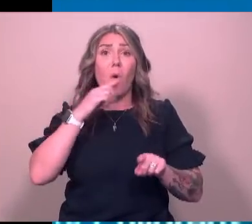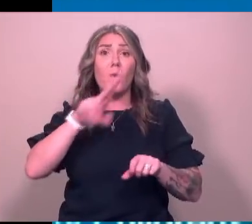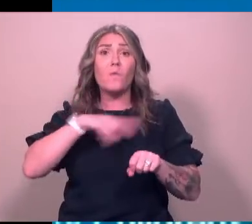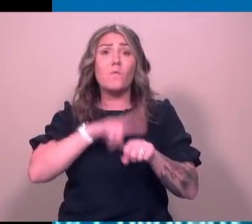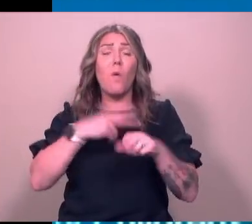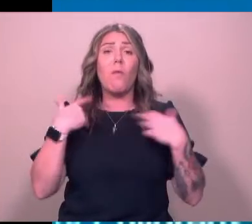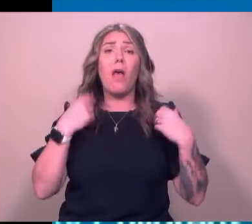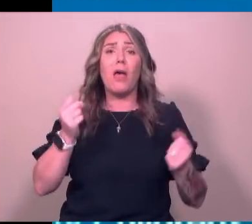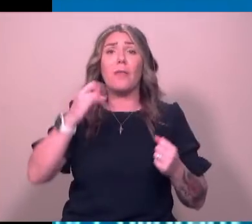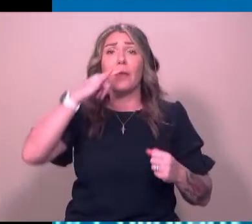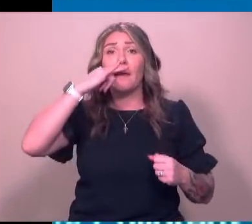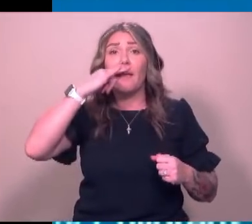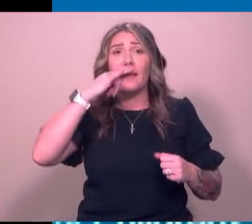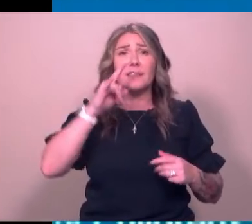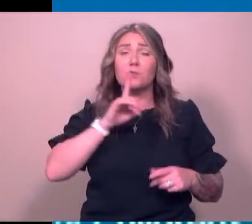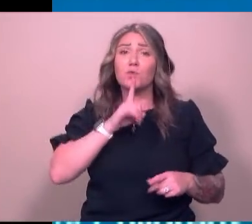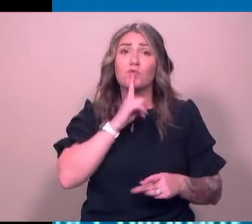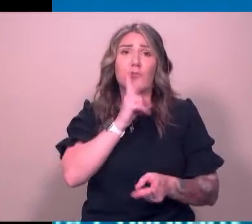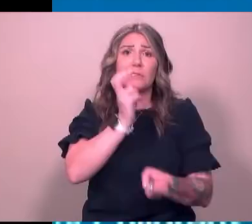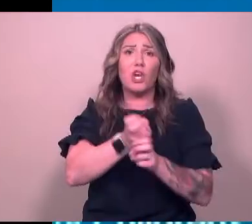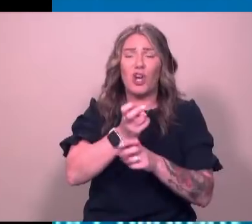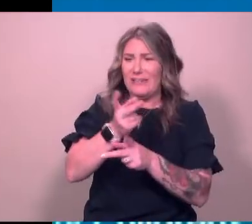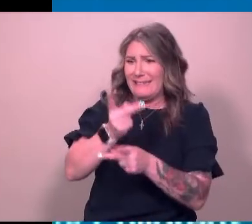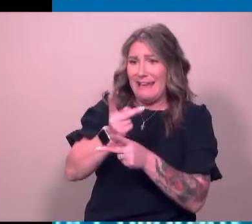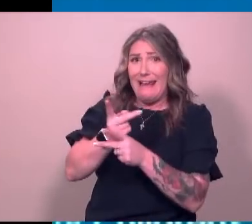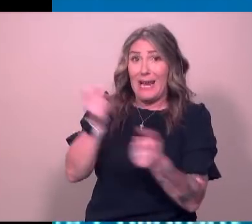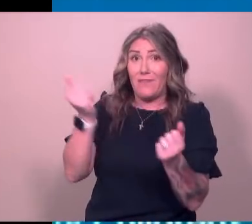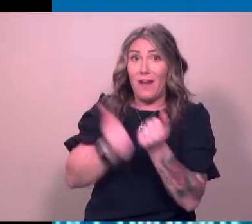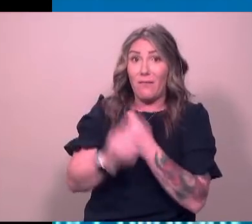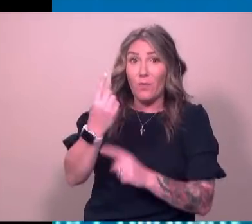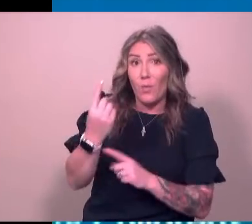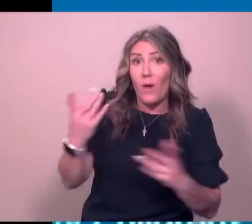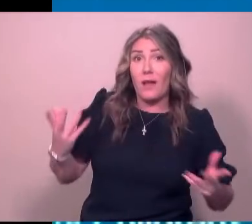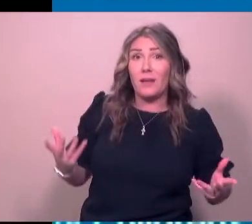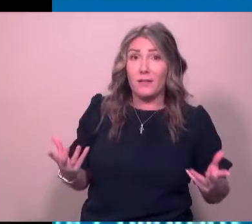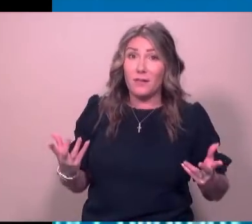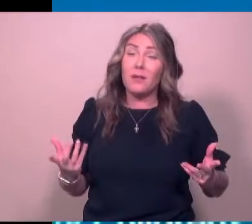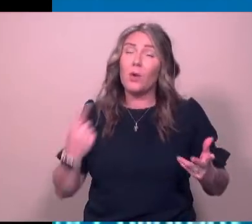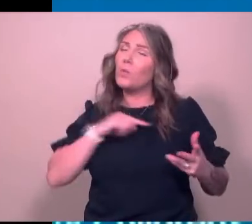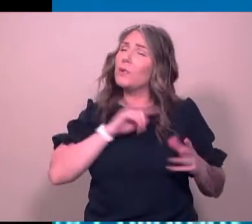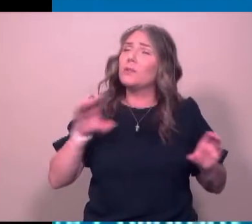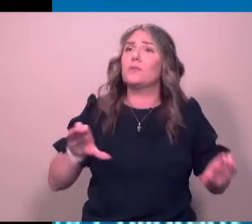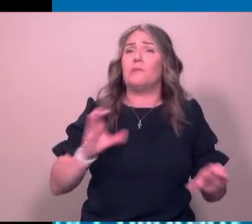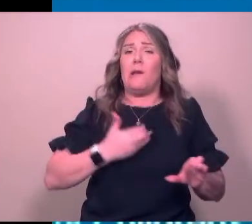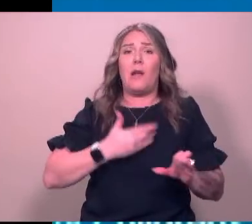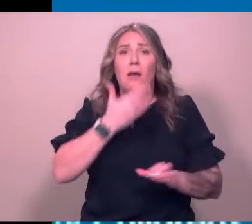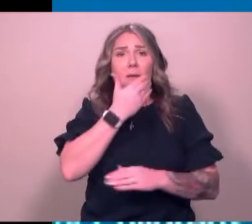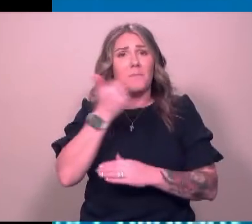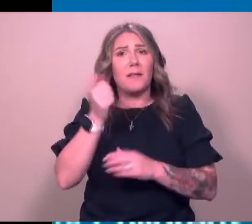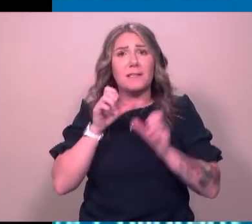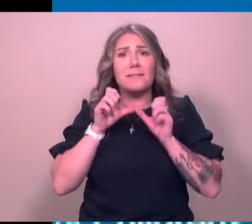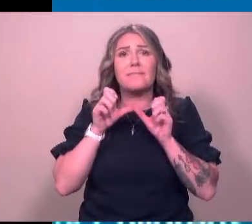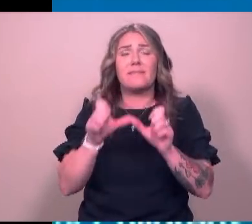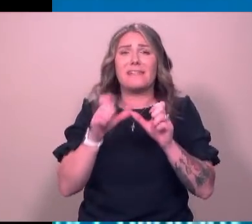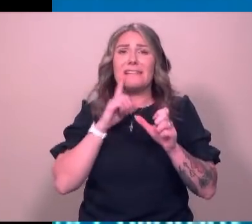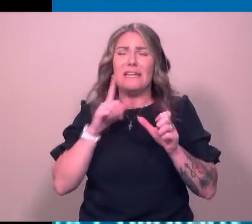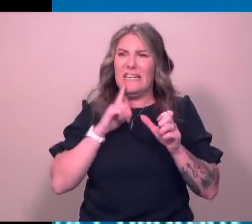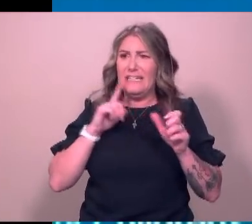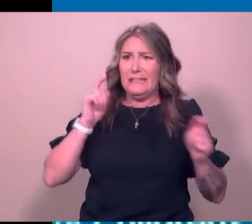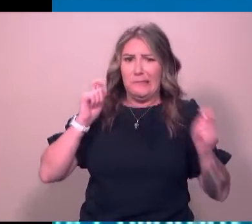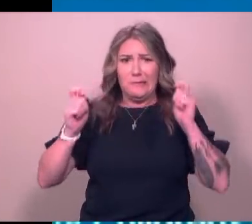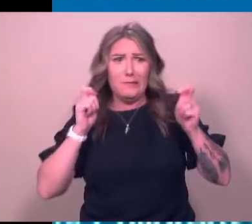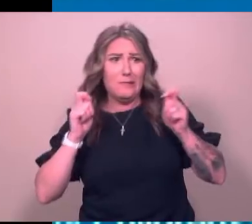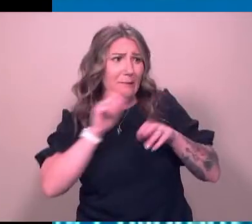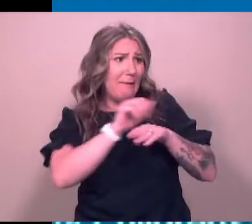kids. And so it's really hard to take care of everybody. And we are doing our best to continue to try to shuffle around as much